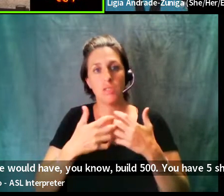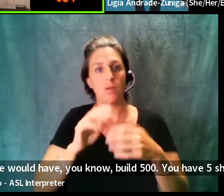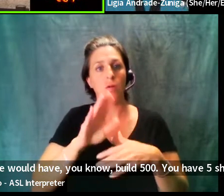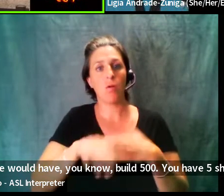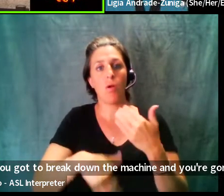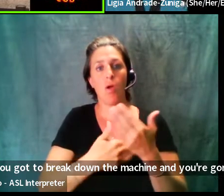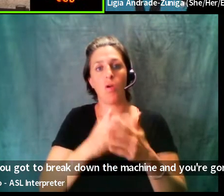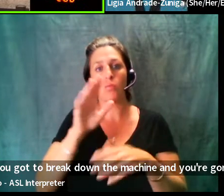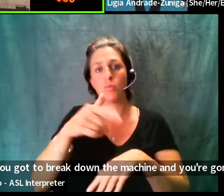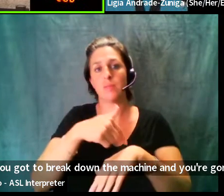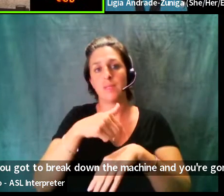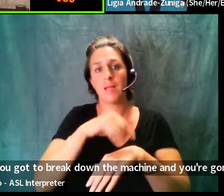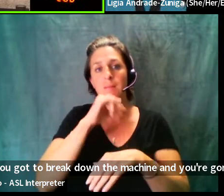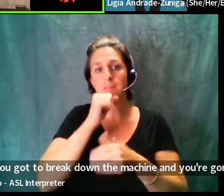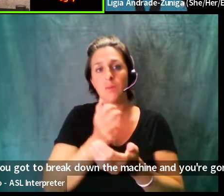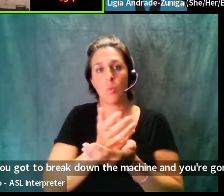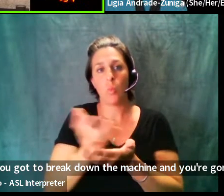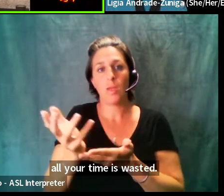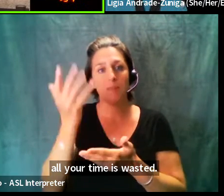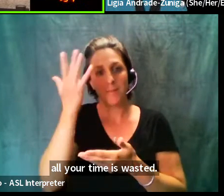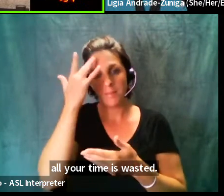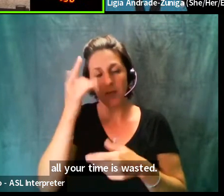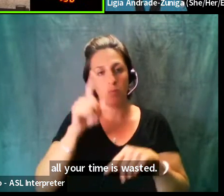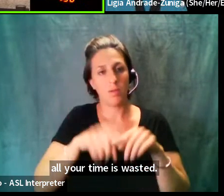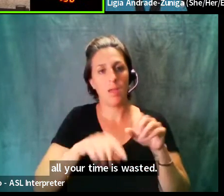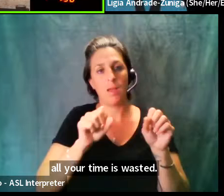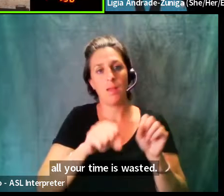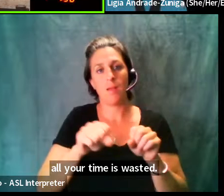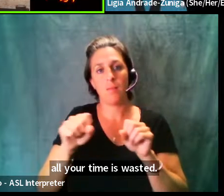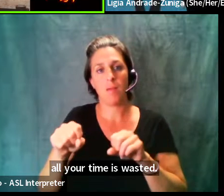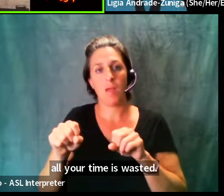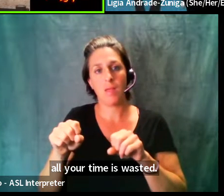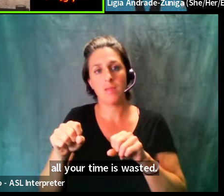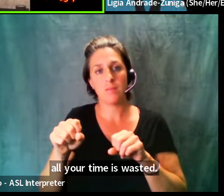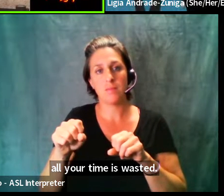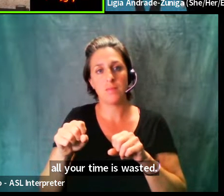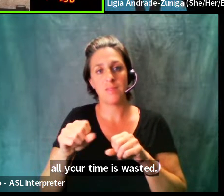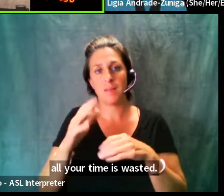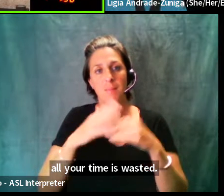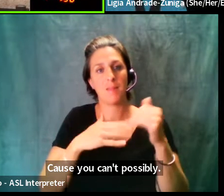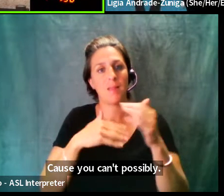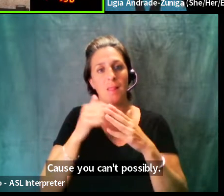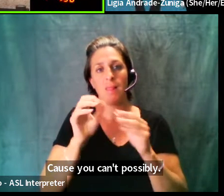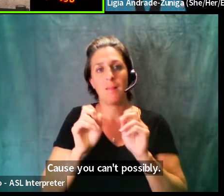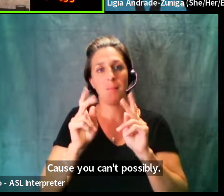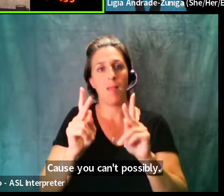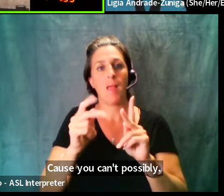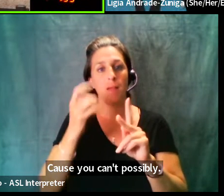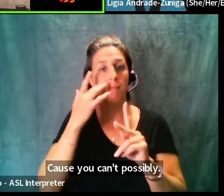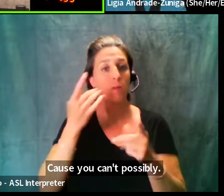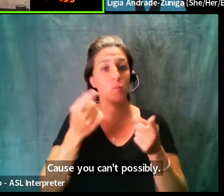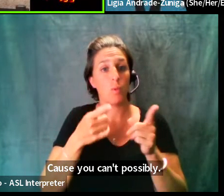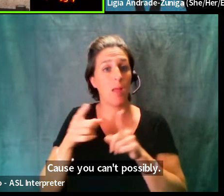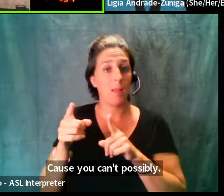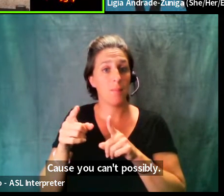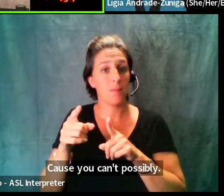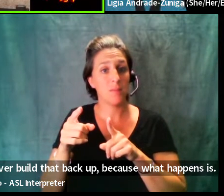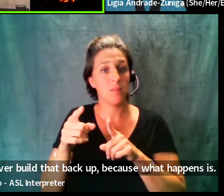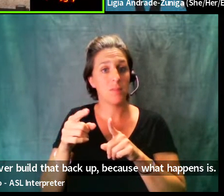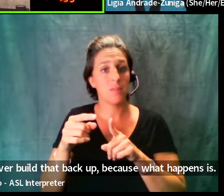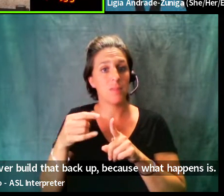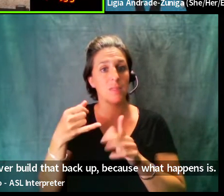is wasted because you can't possibly ever build that back up. Because what happens is, it